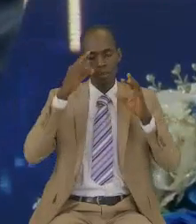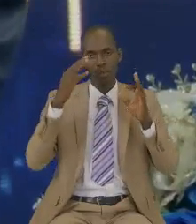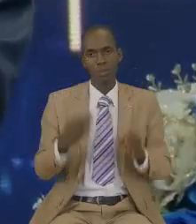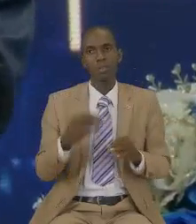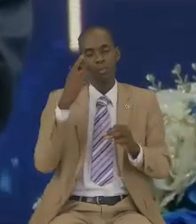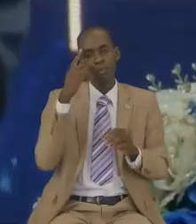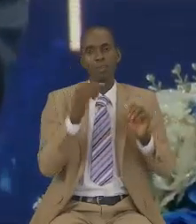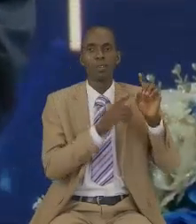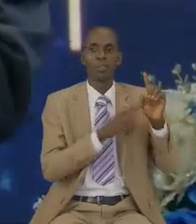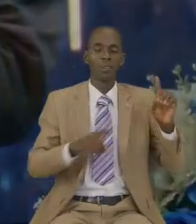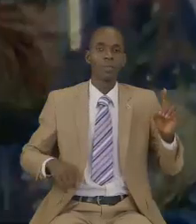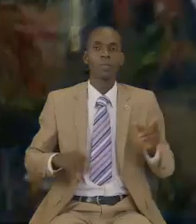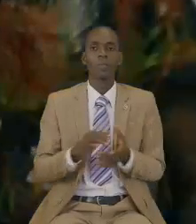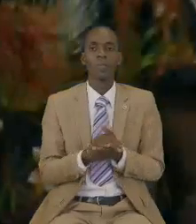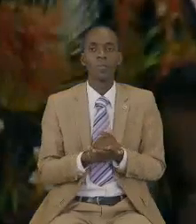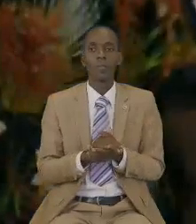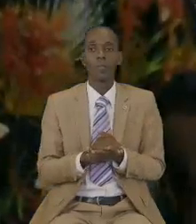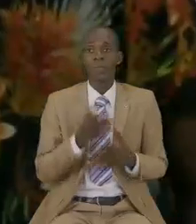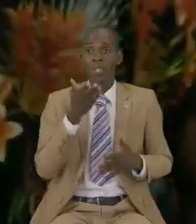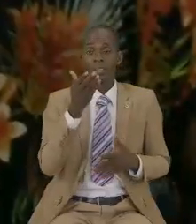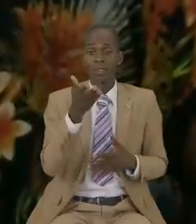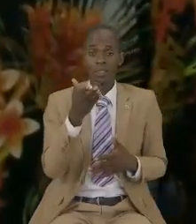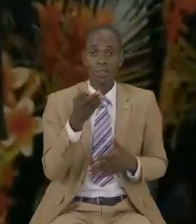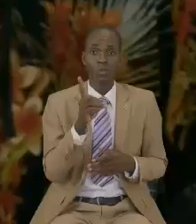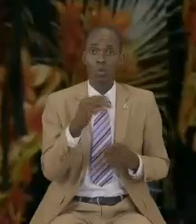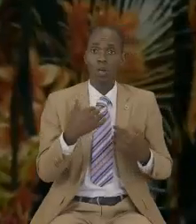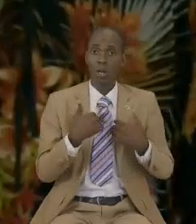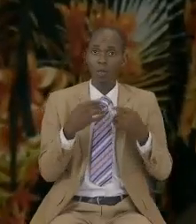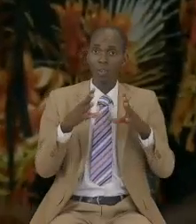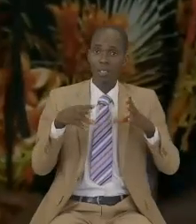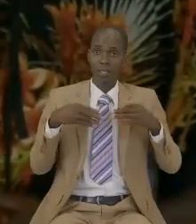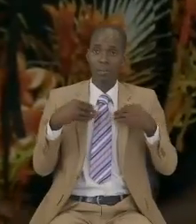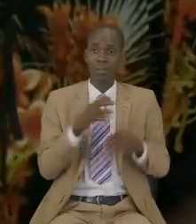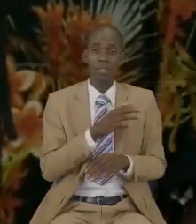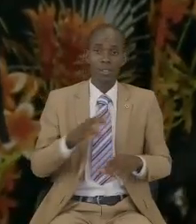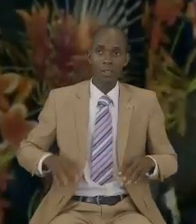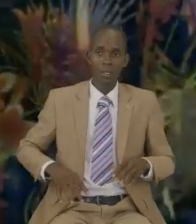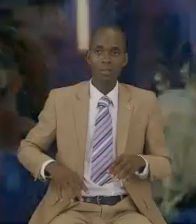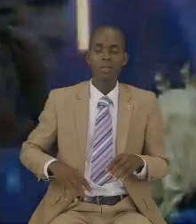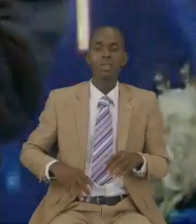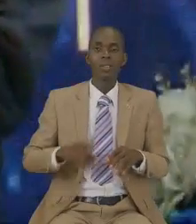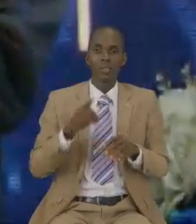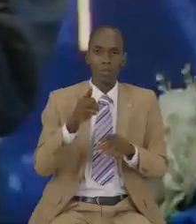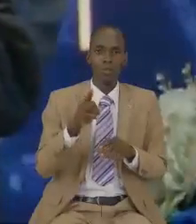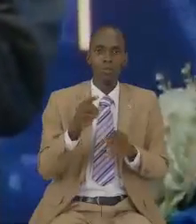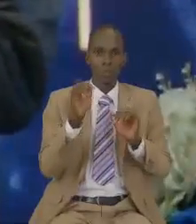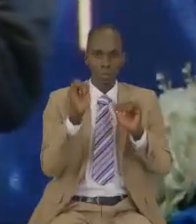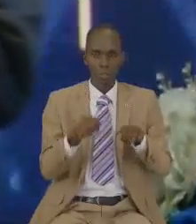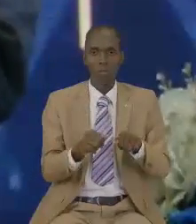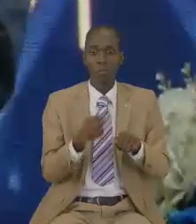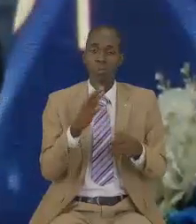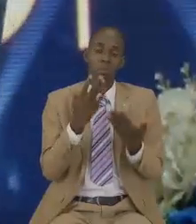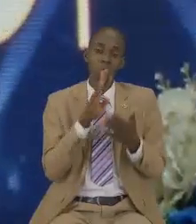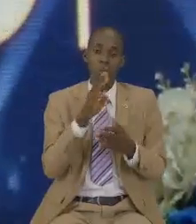us to the glory of God. Rise up and join the counseling team so that we can get